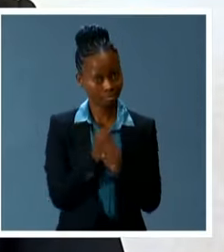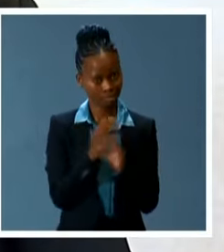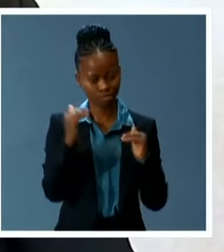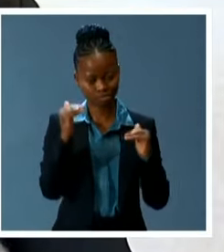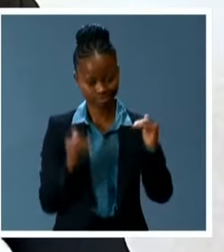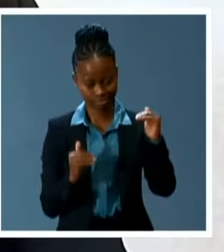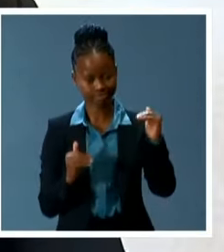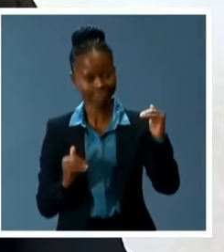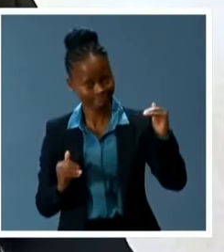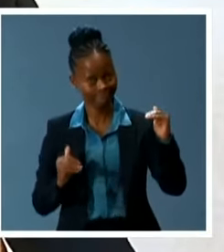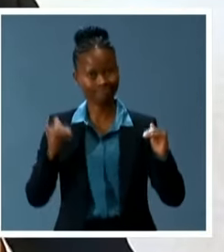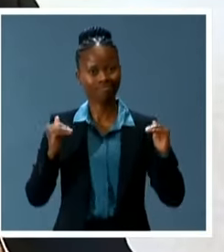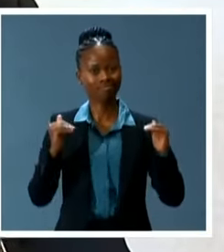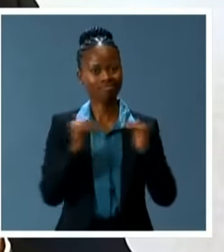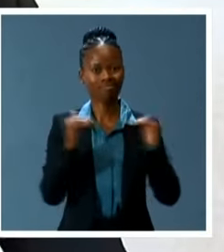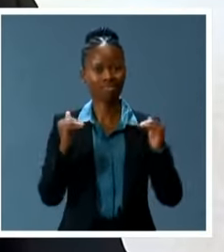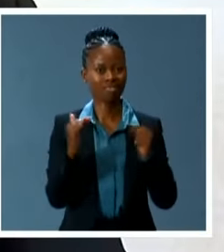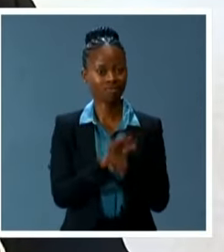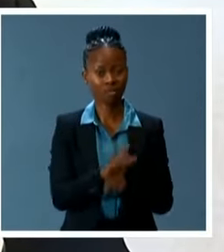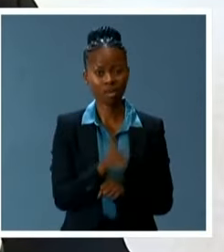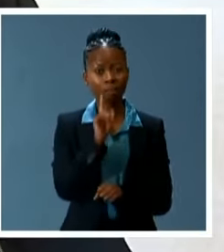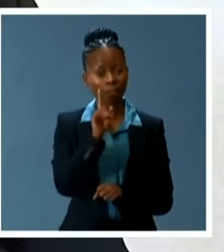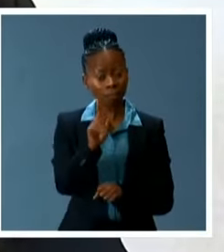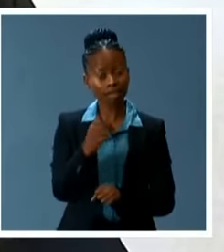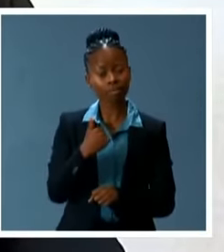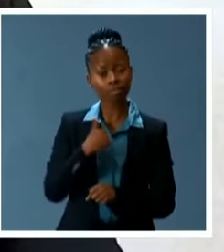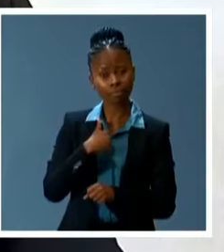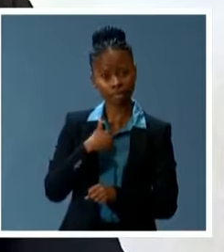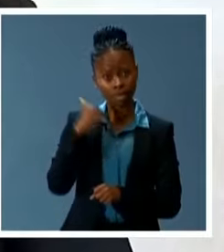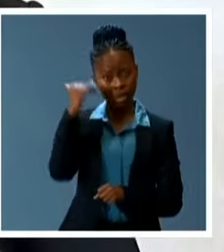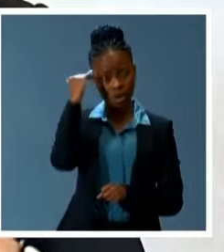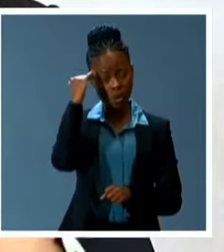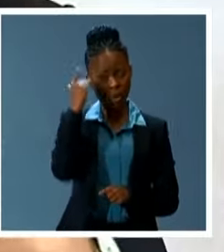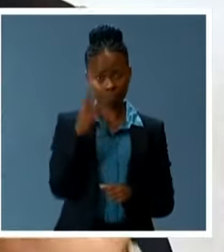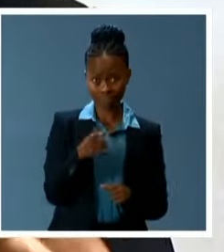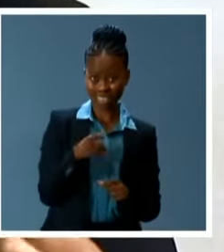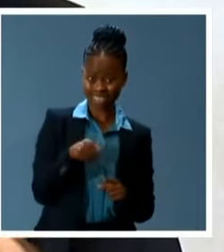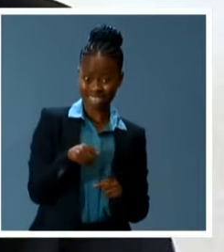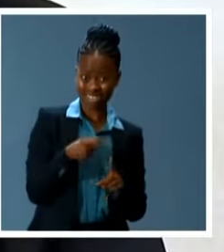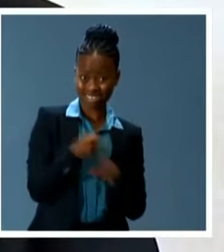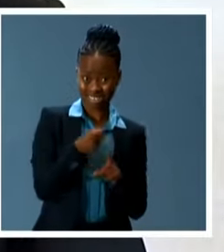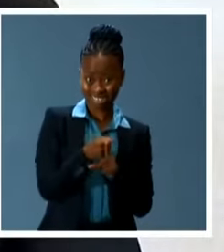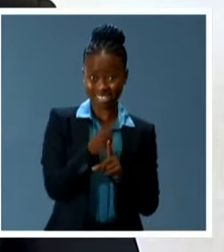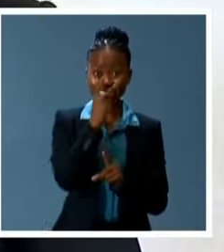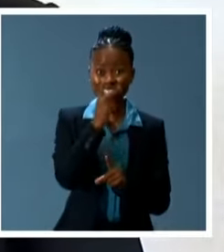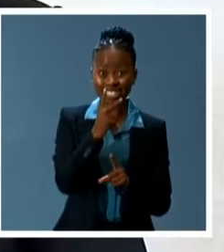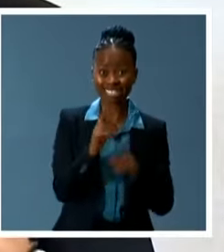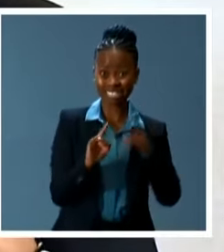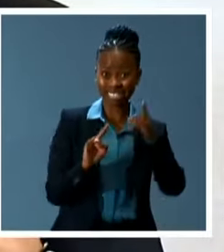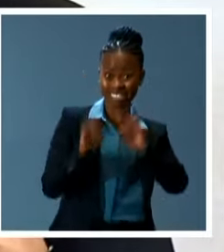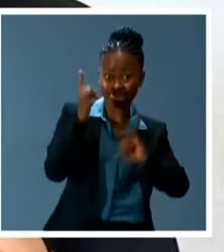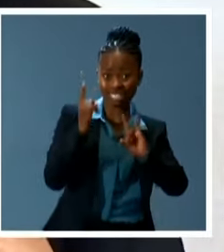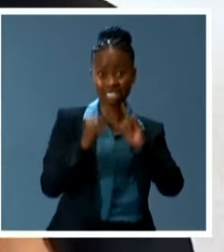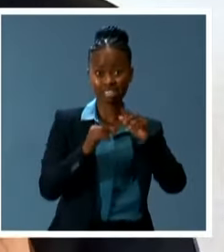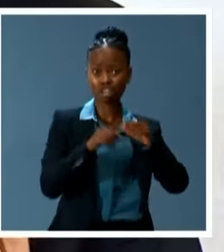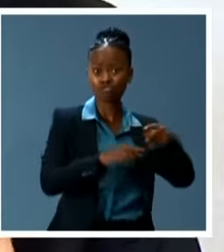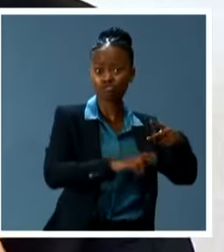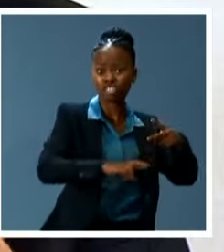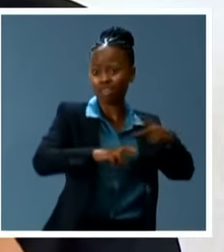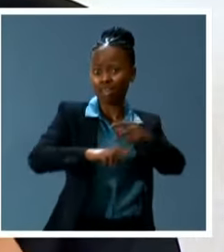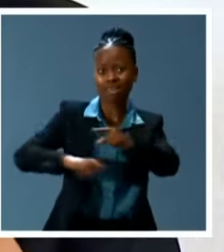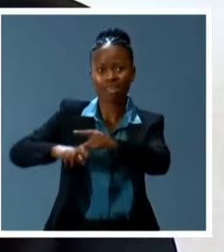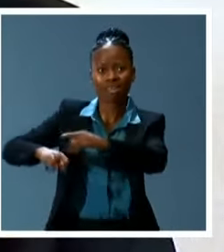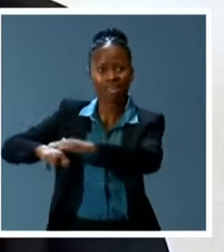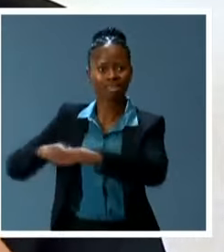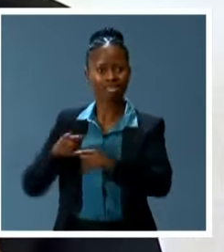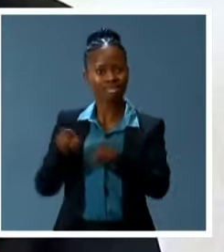world. But I hope, because I see the dynamism of that movement, I see cities, I see regions, I see even the private sector,